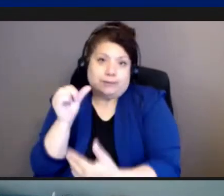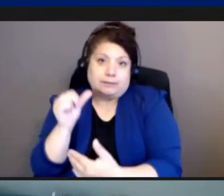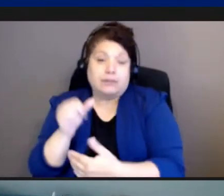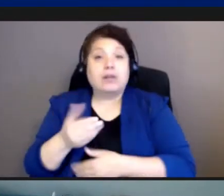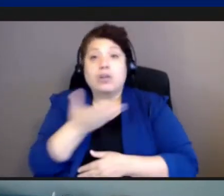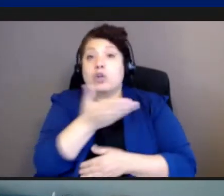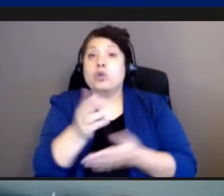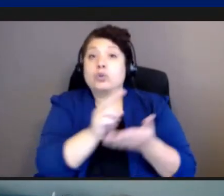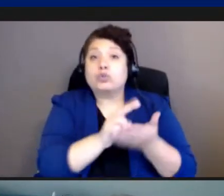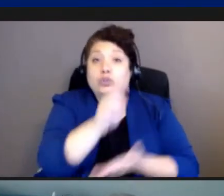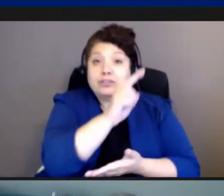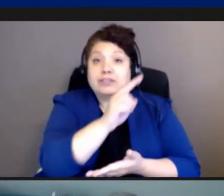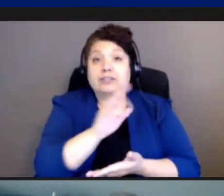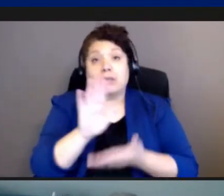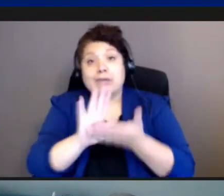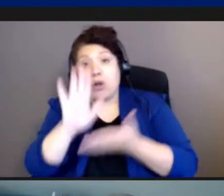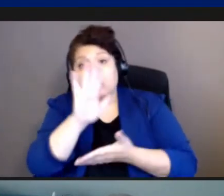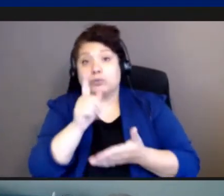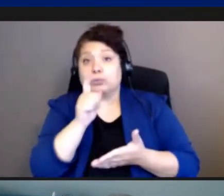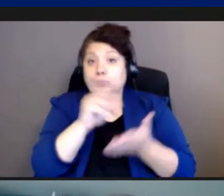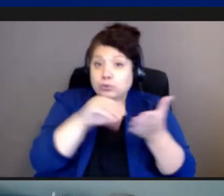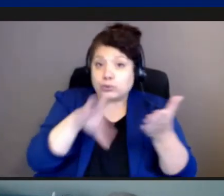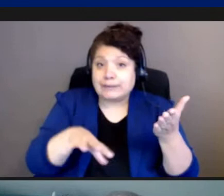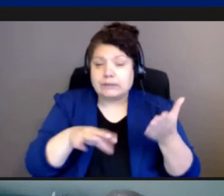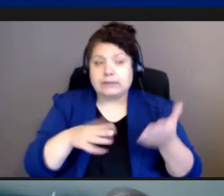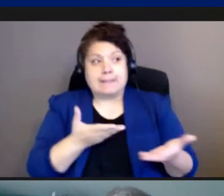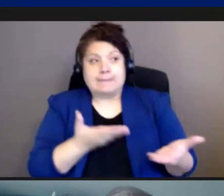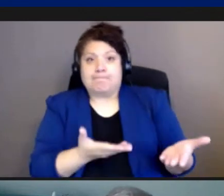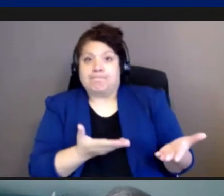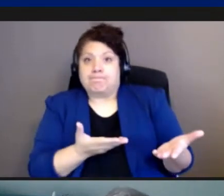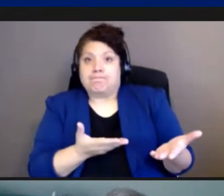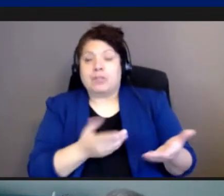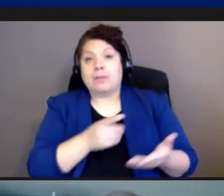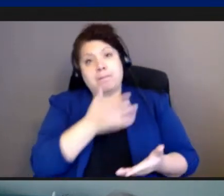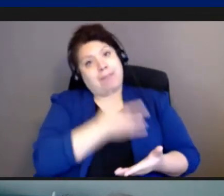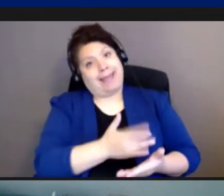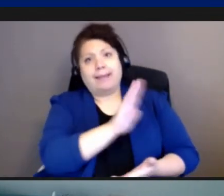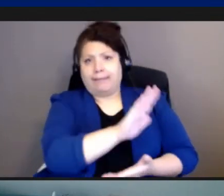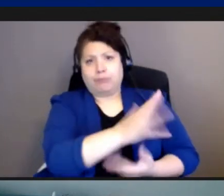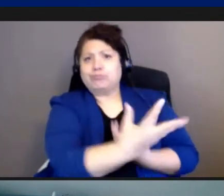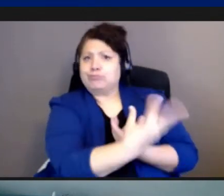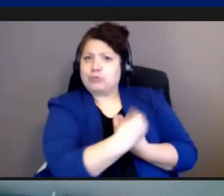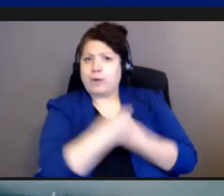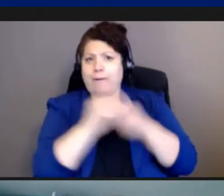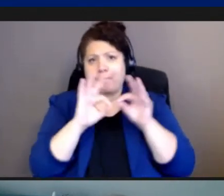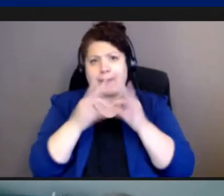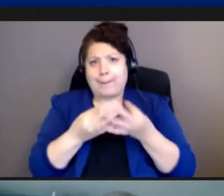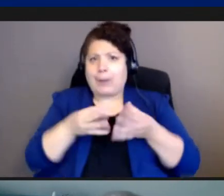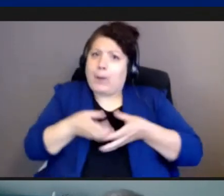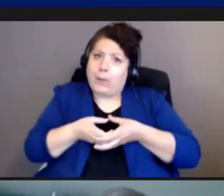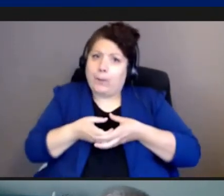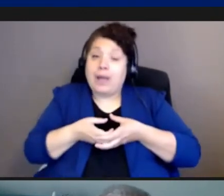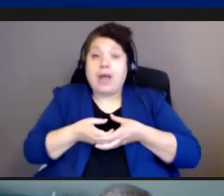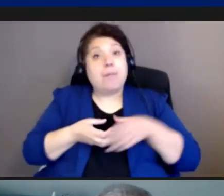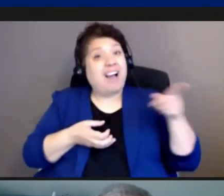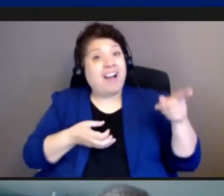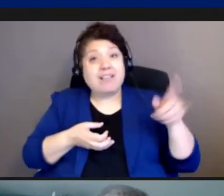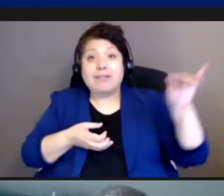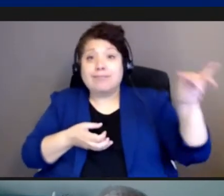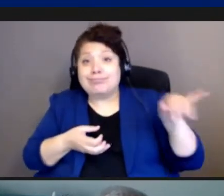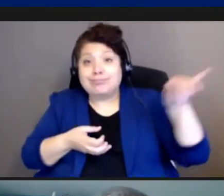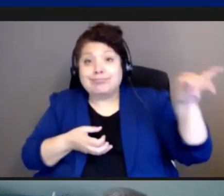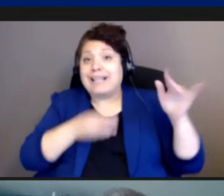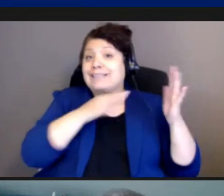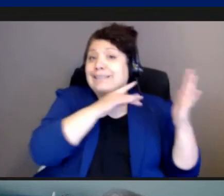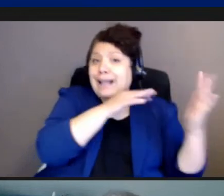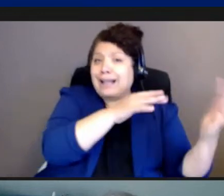is challenging, because normally they would be part of the household, but the fact that they've been away for a while is they're